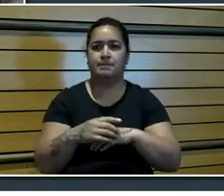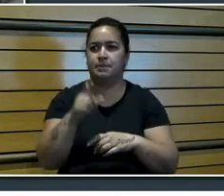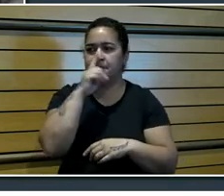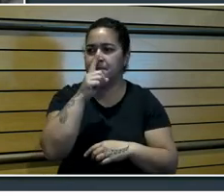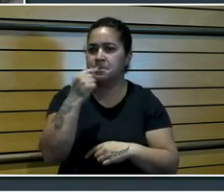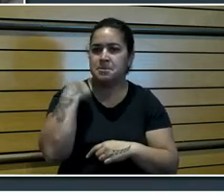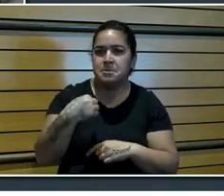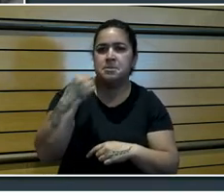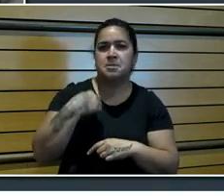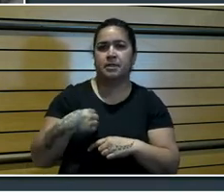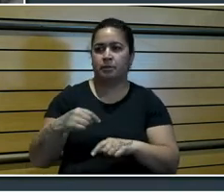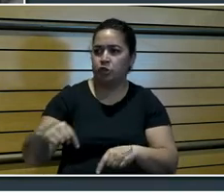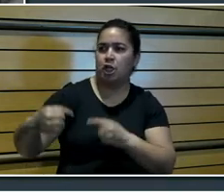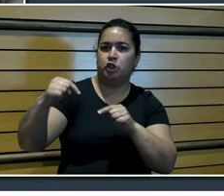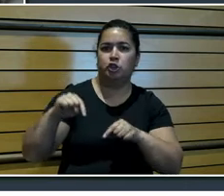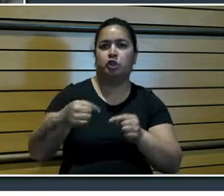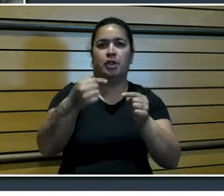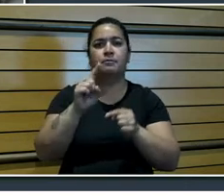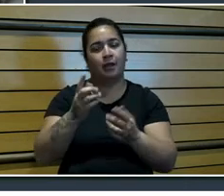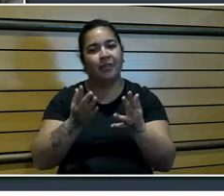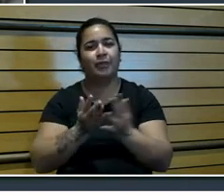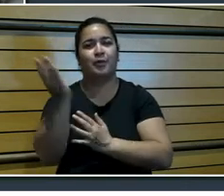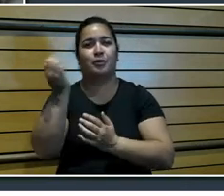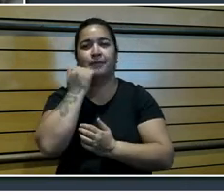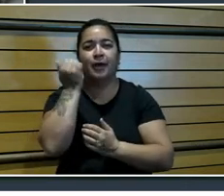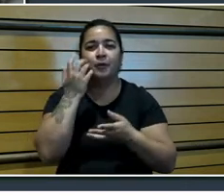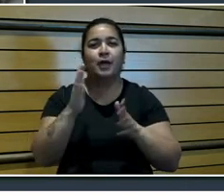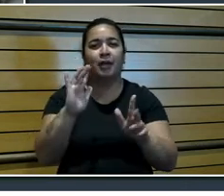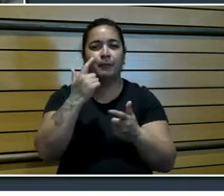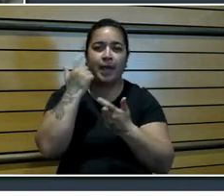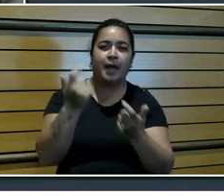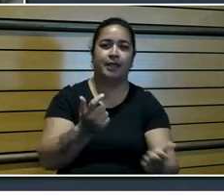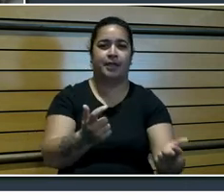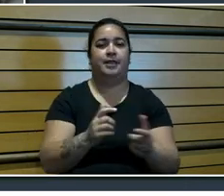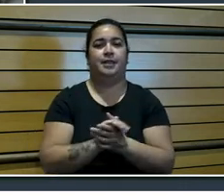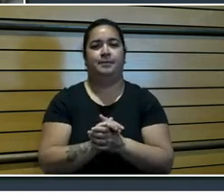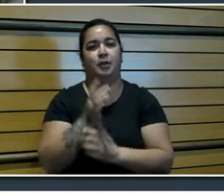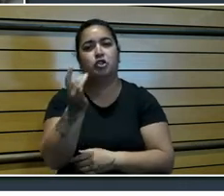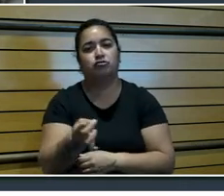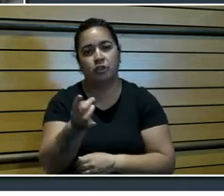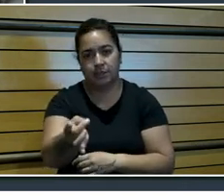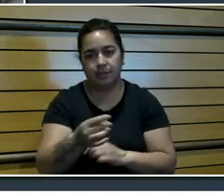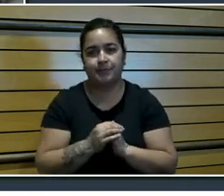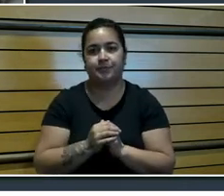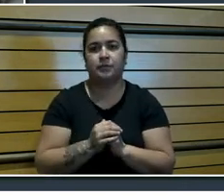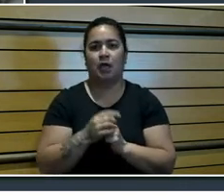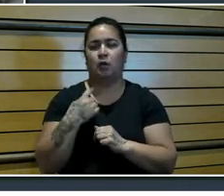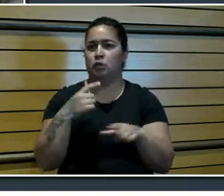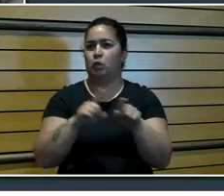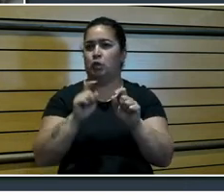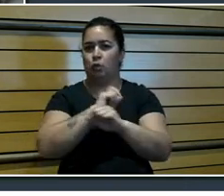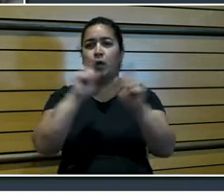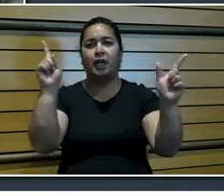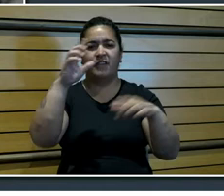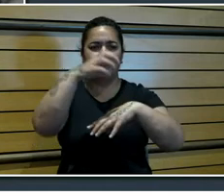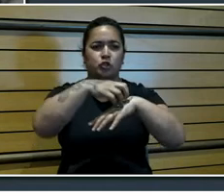assumptions, always done with manaakitanga and generosity. I also became aware of the institutional bias